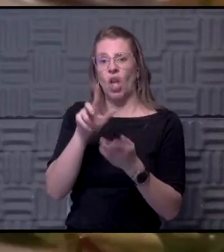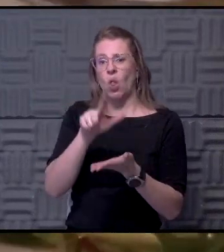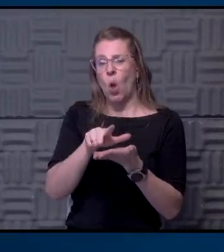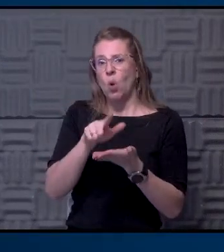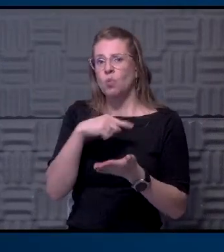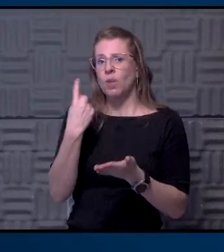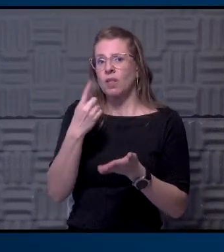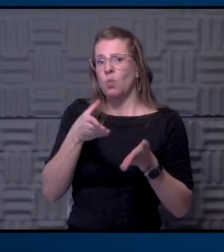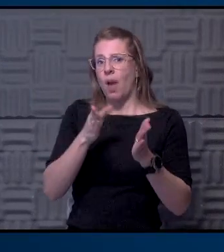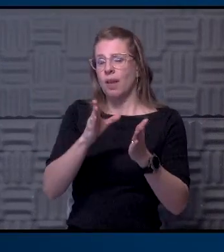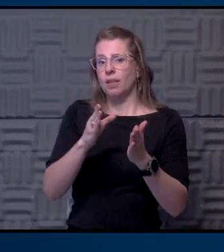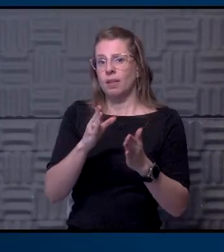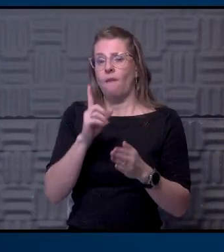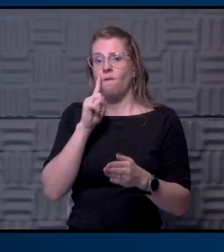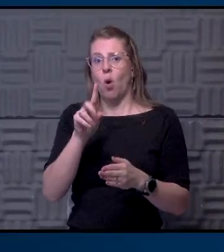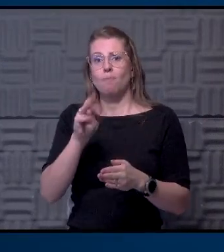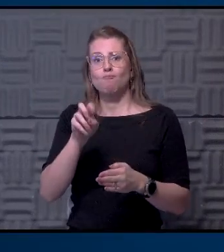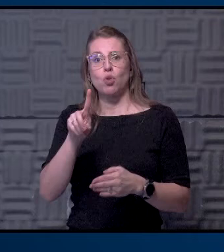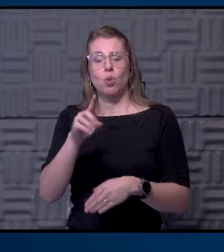as well.